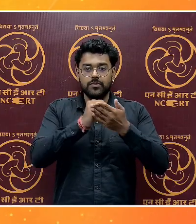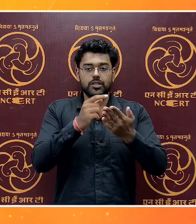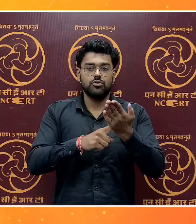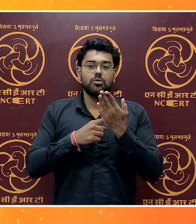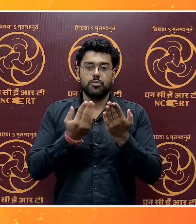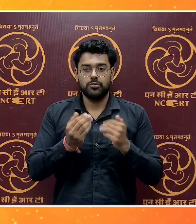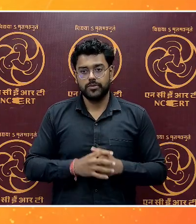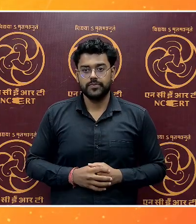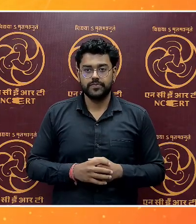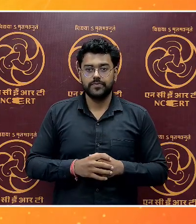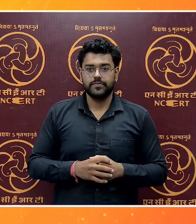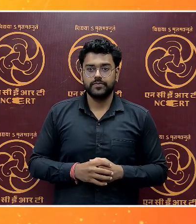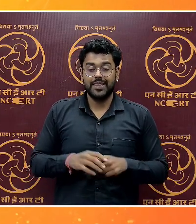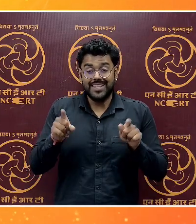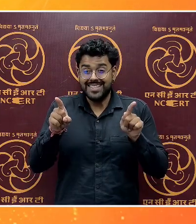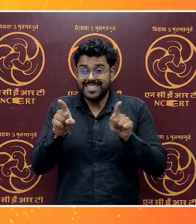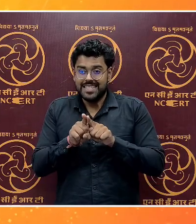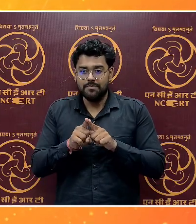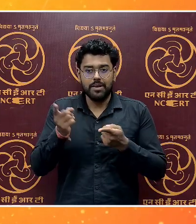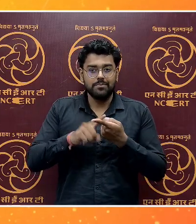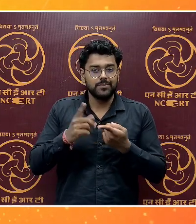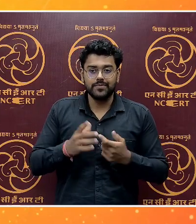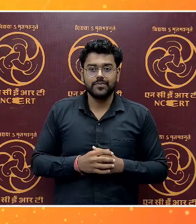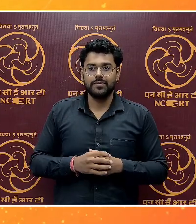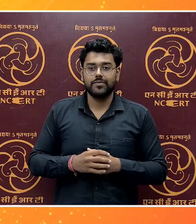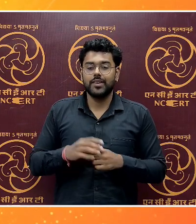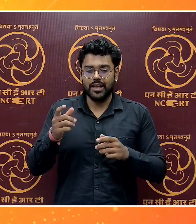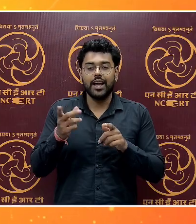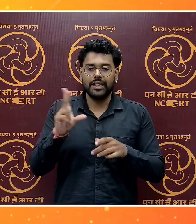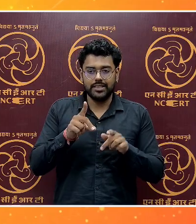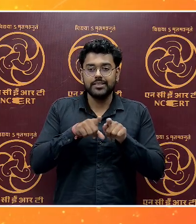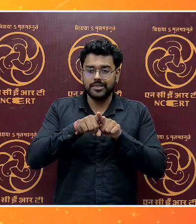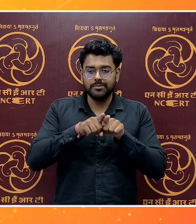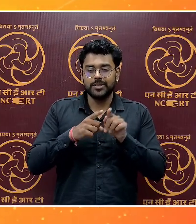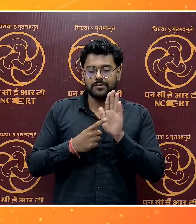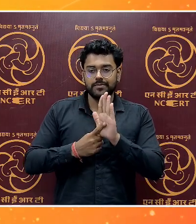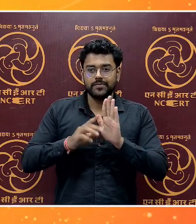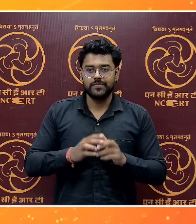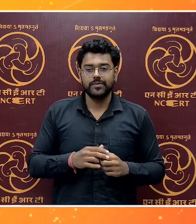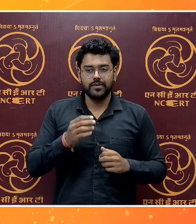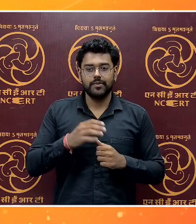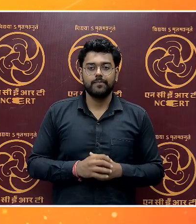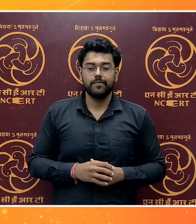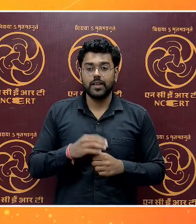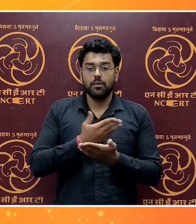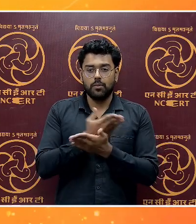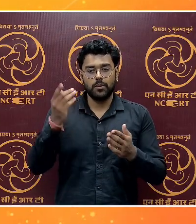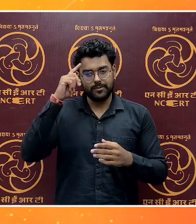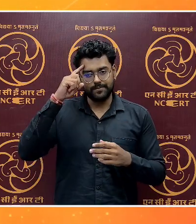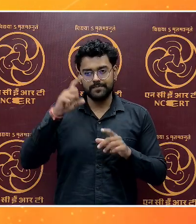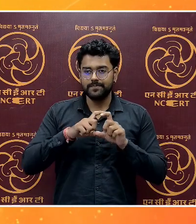here. The same way, I will be doing one more, so that it will be easy. So